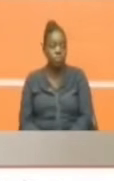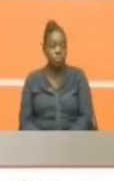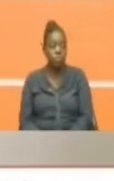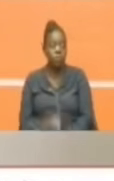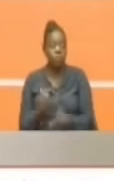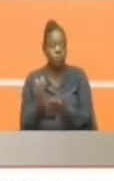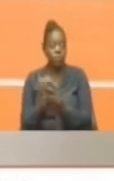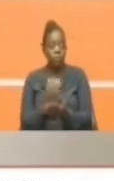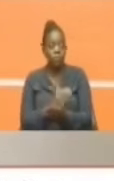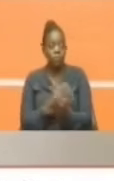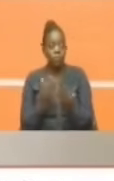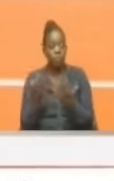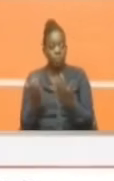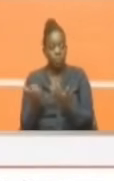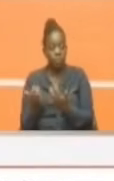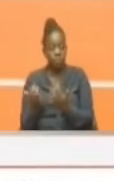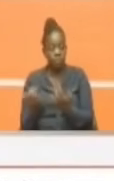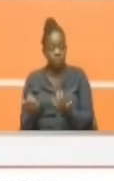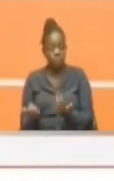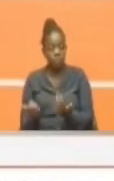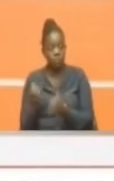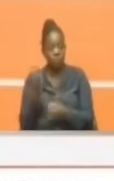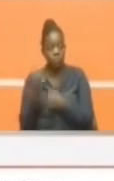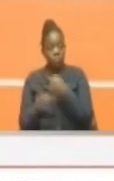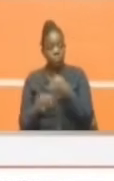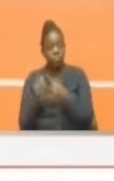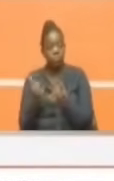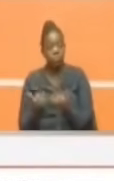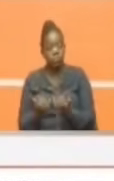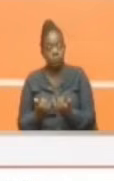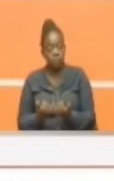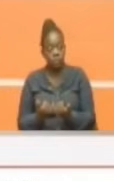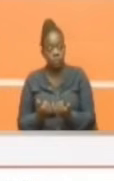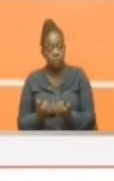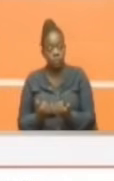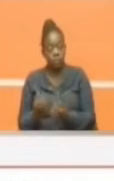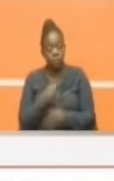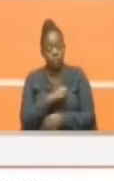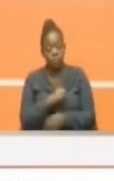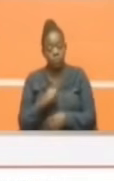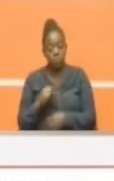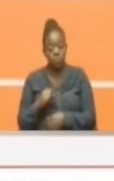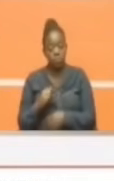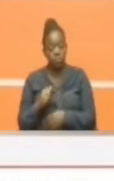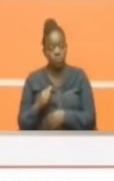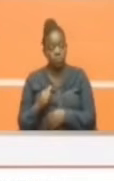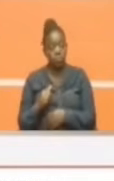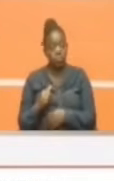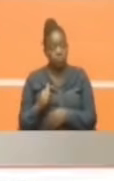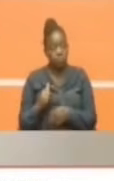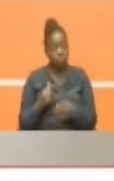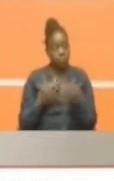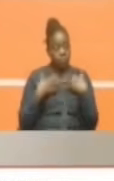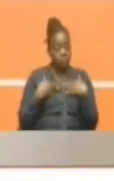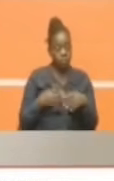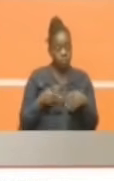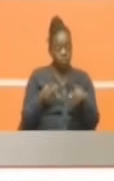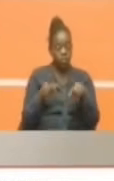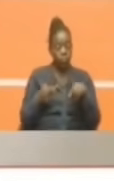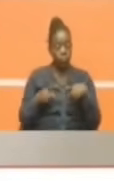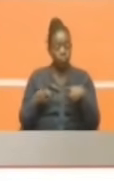tulenze niye amaluke tufunisemi okulina nti omukyala w'omugenzi agannye omubiri gw'omugenzi ogulete n'omwekerezi